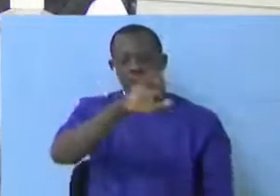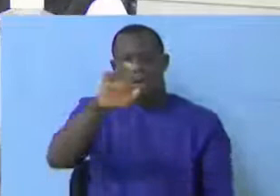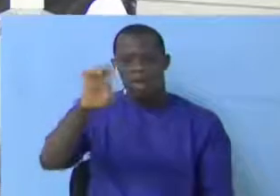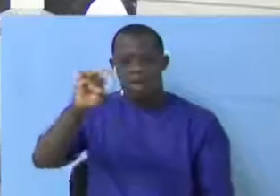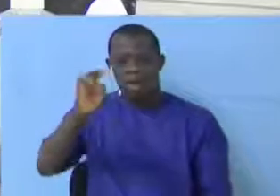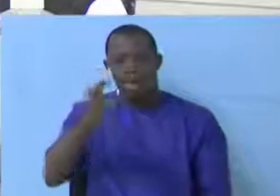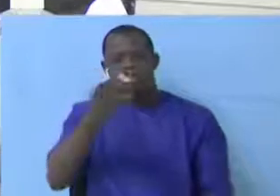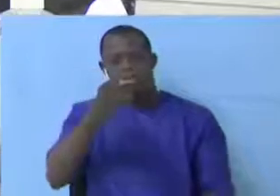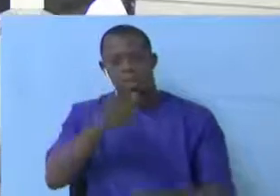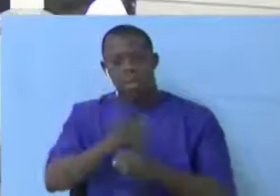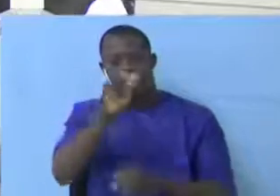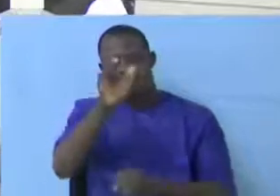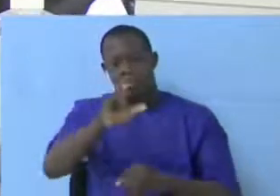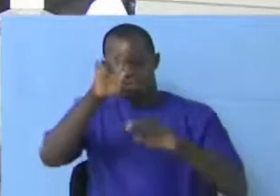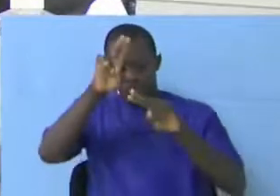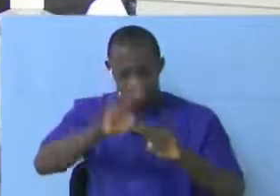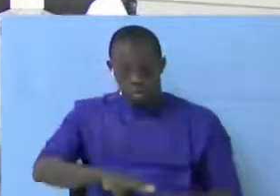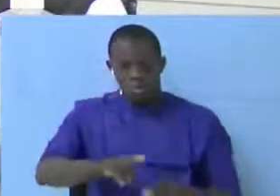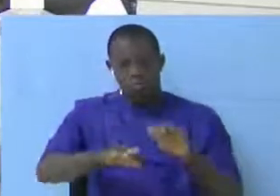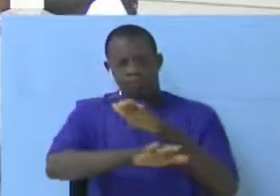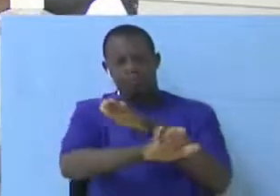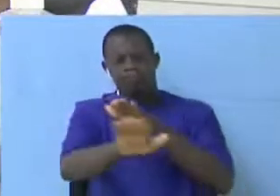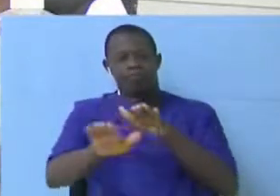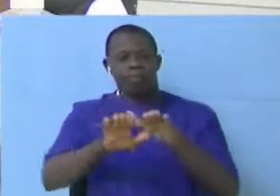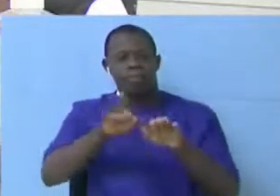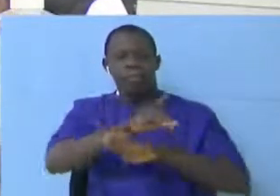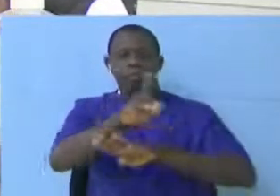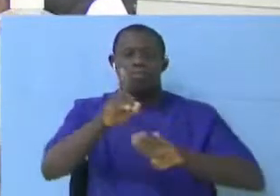Mare was made to sit down on the floor.